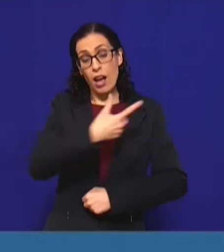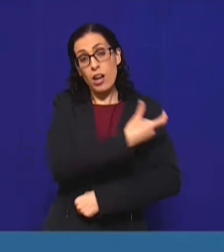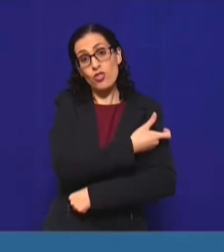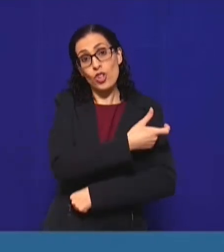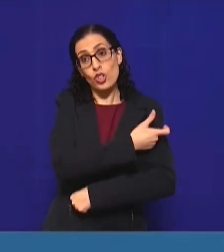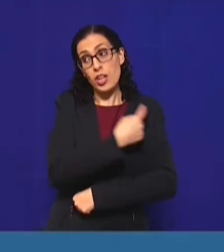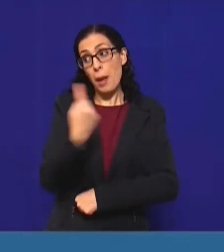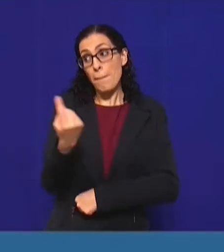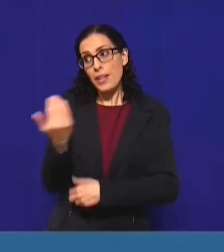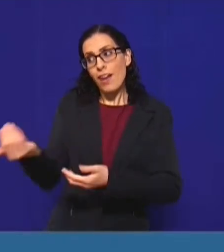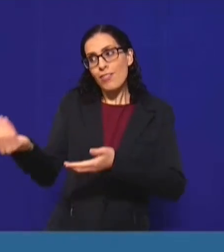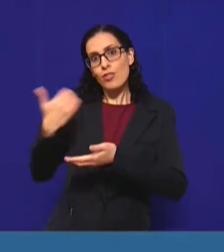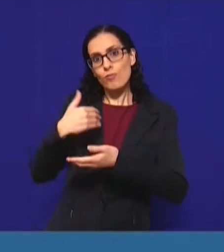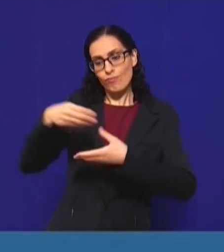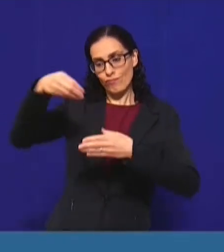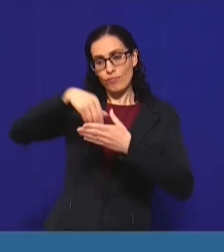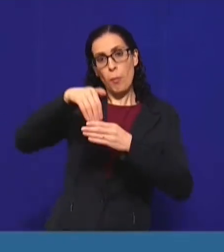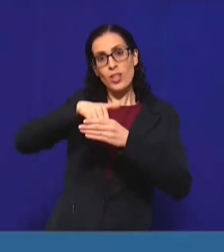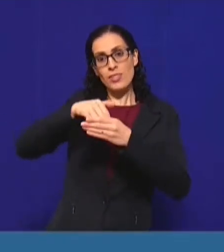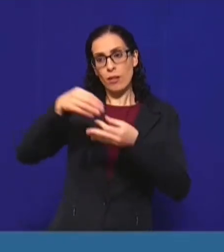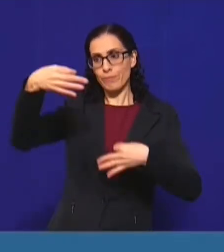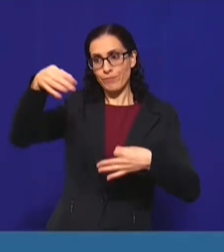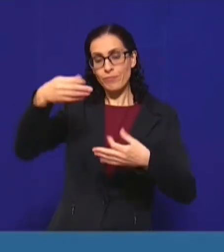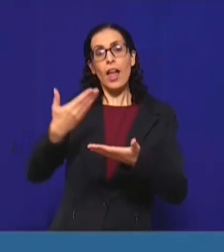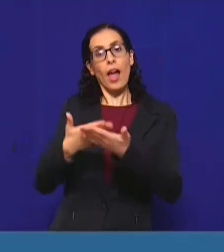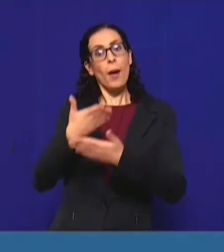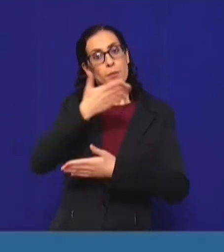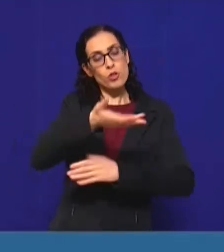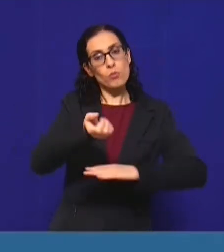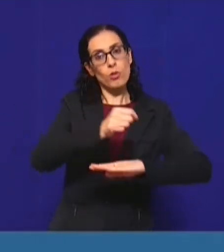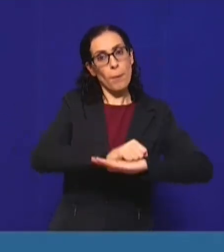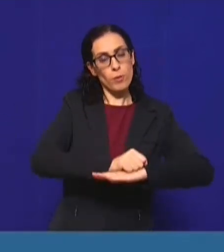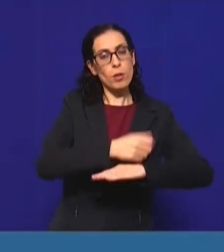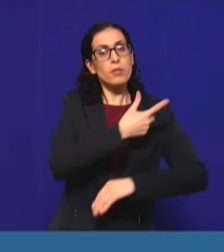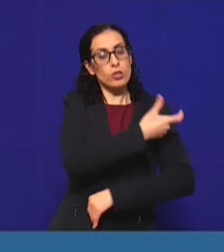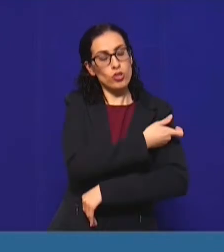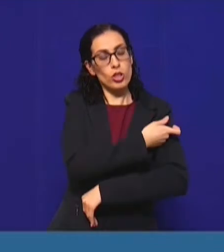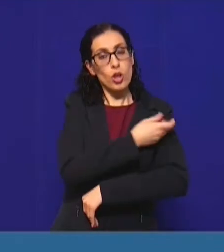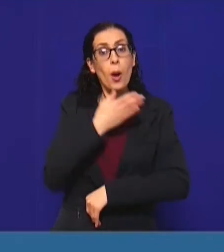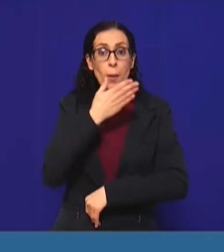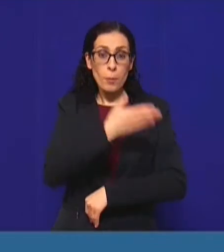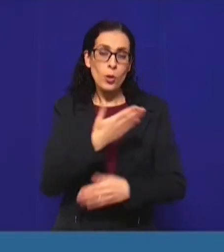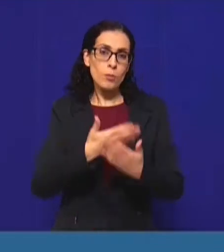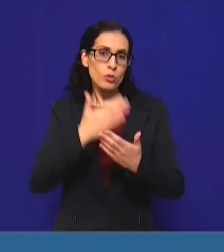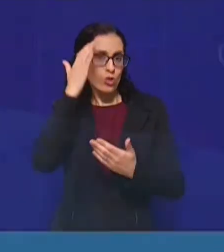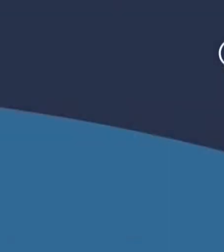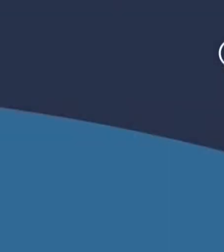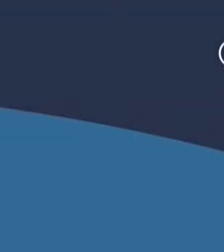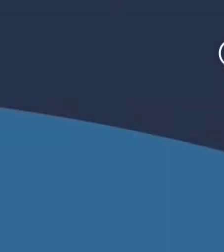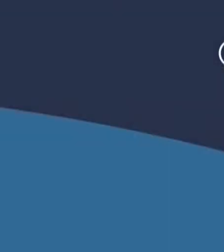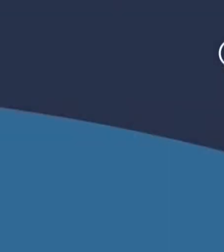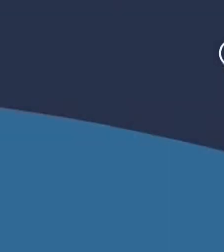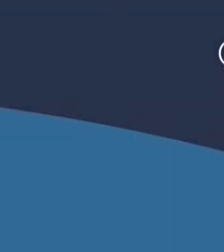qiegħed jirċievi l-invit biex tiġu titlaqmu ejjew tlaqmu ħalli nkun nistgħu nipproteġukom. Grazzi.